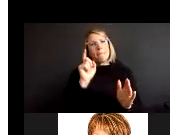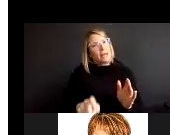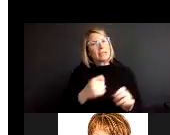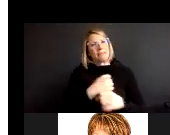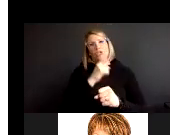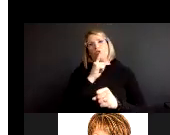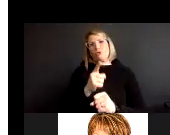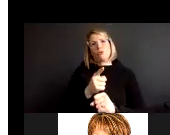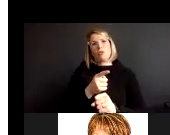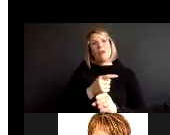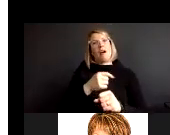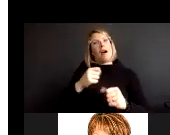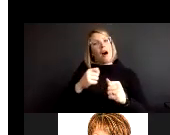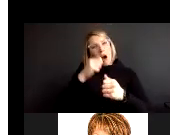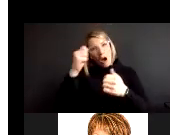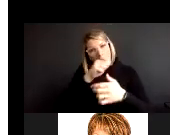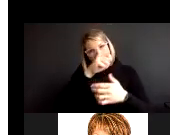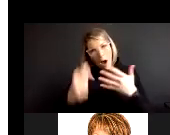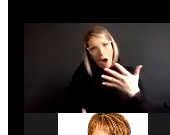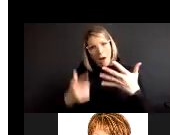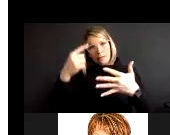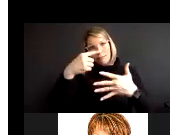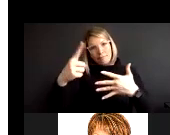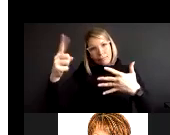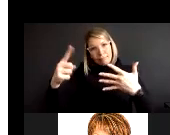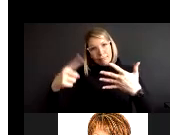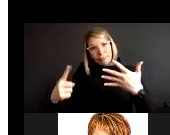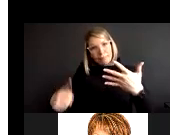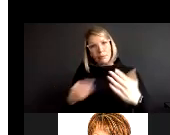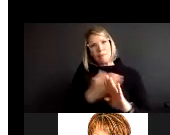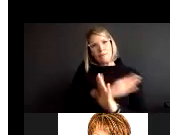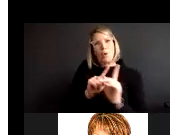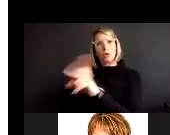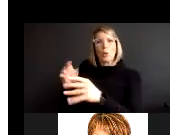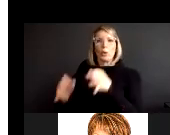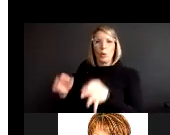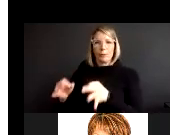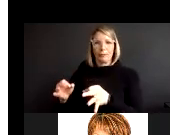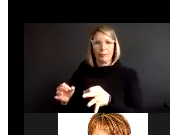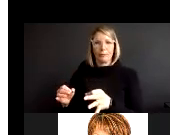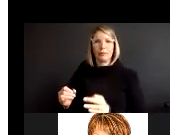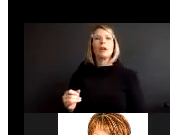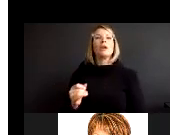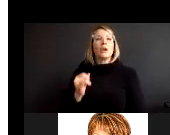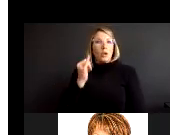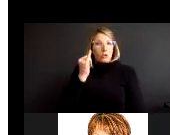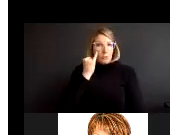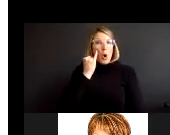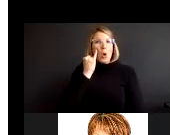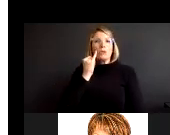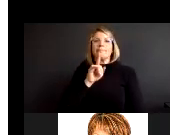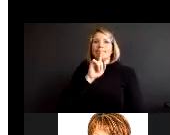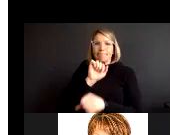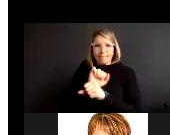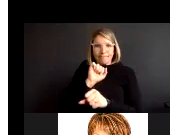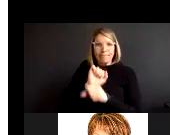in need of protective intervention, this initiates the fourth step of the process. So when an adult is declared, a service plan